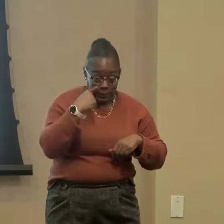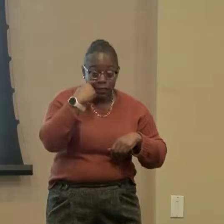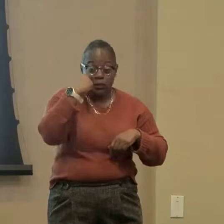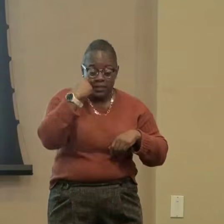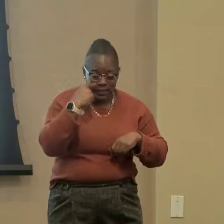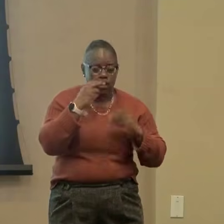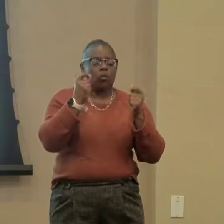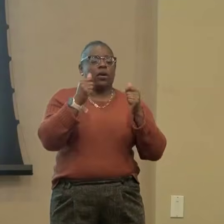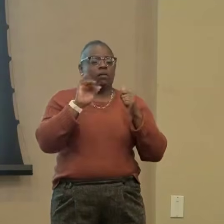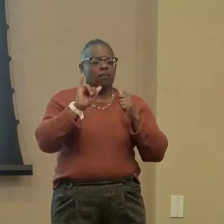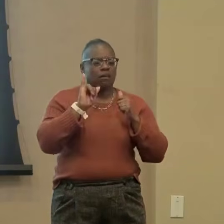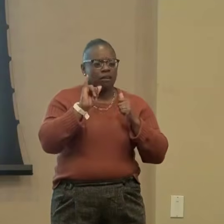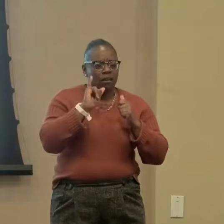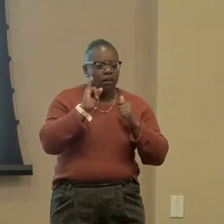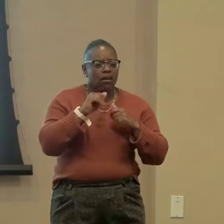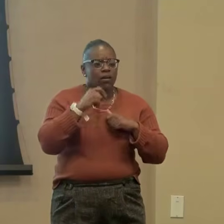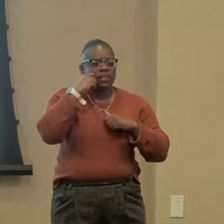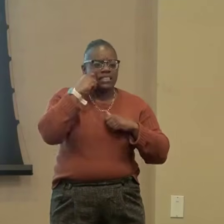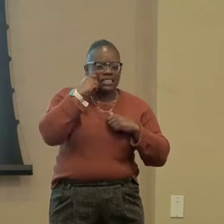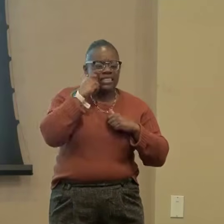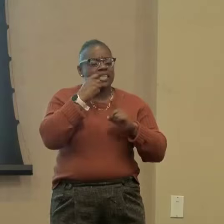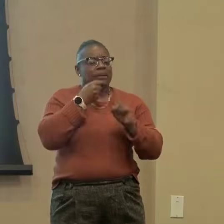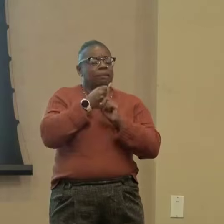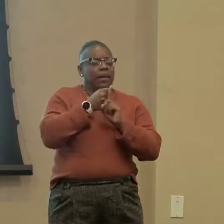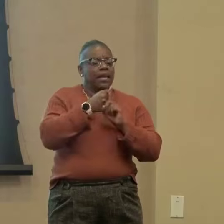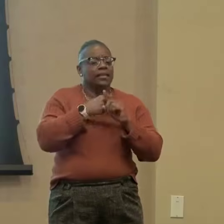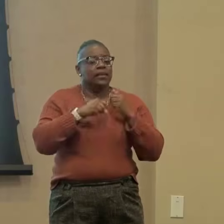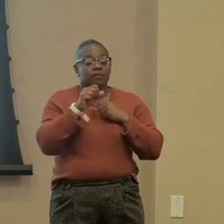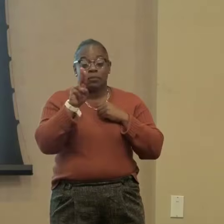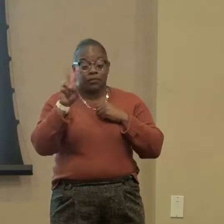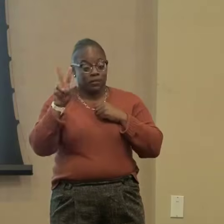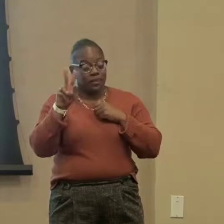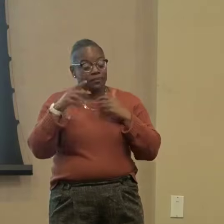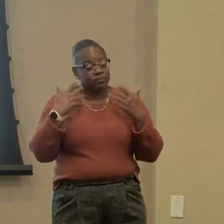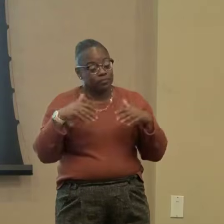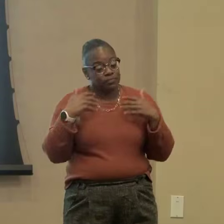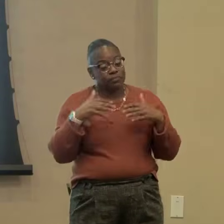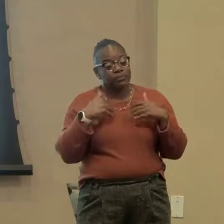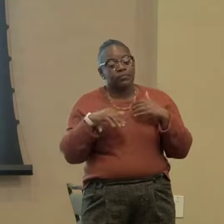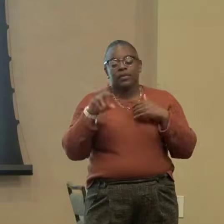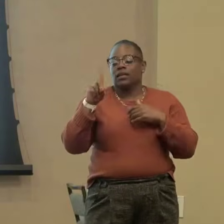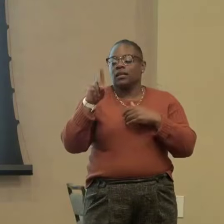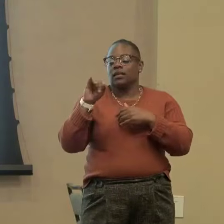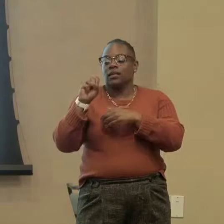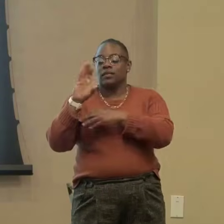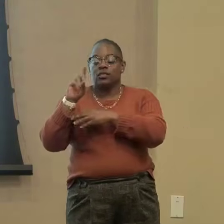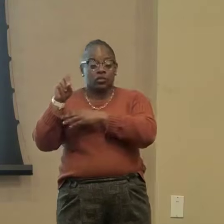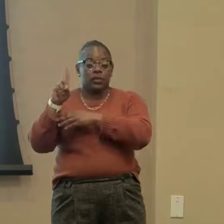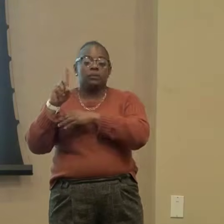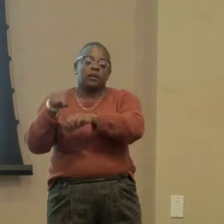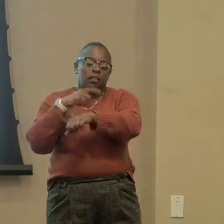see immediately the changes that the dermis is going through, whereas in, discoid lupus, it could take a little bit